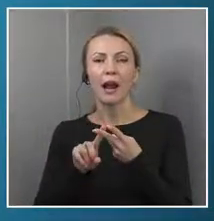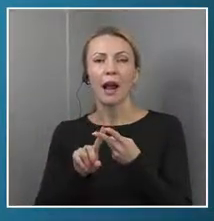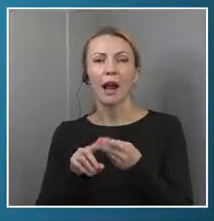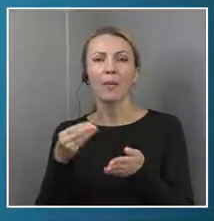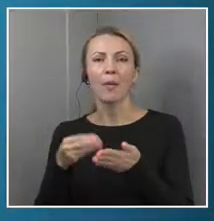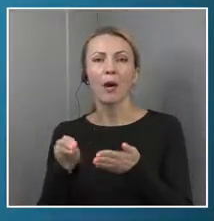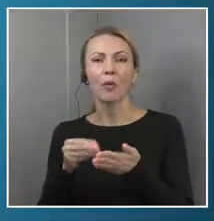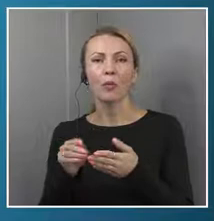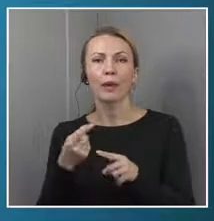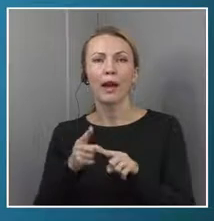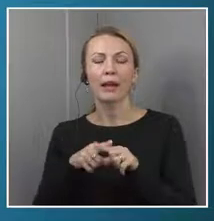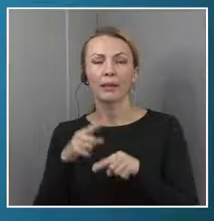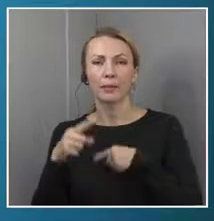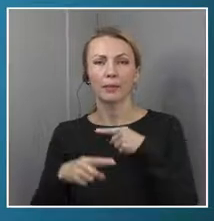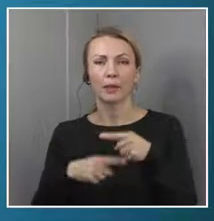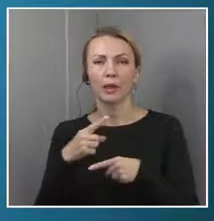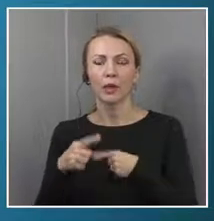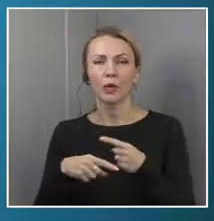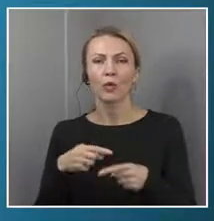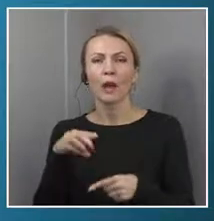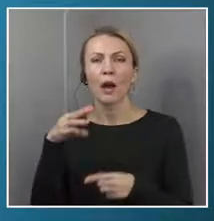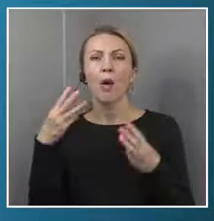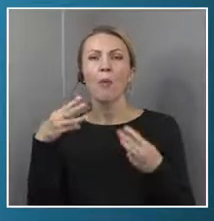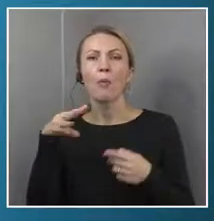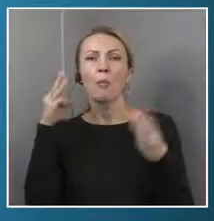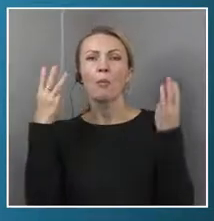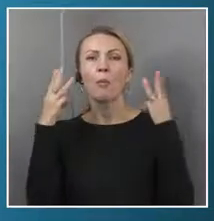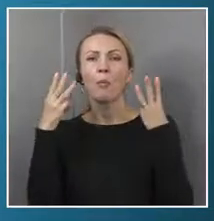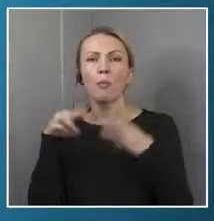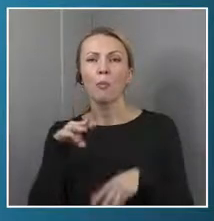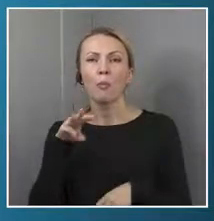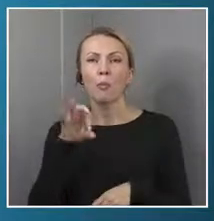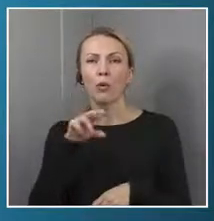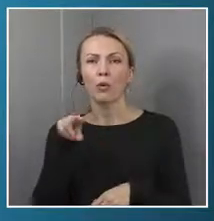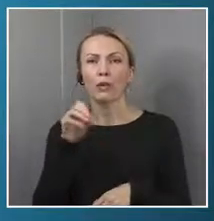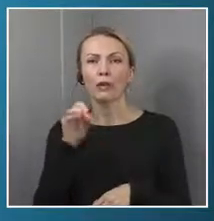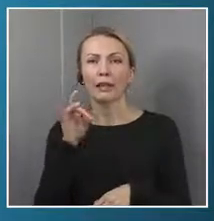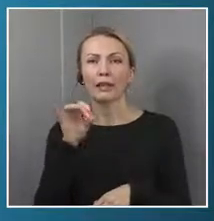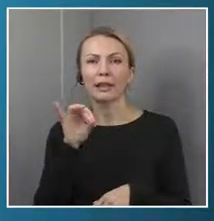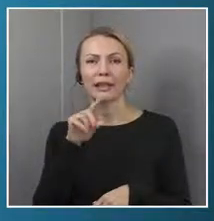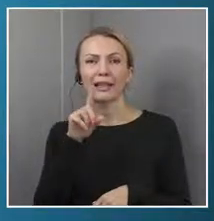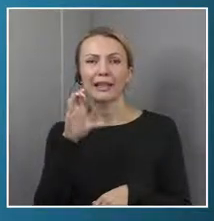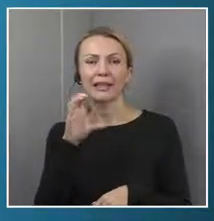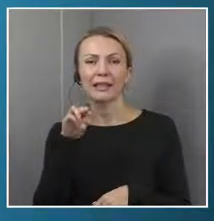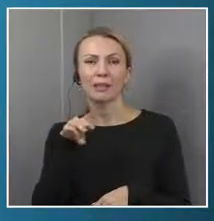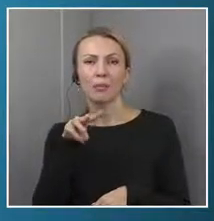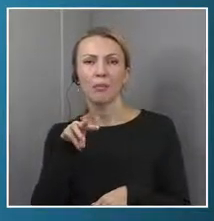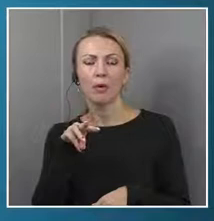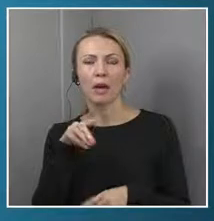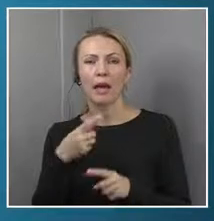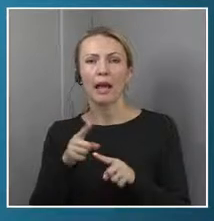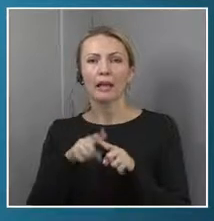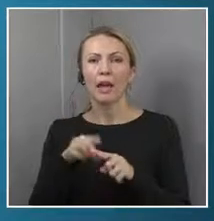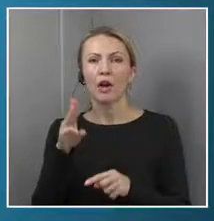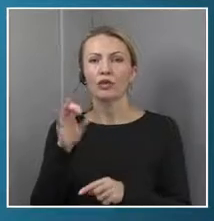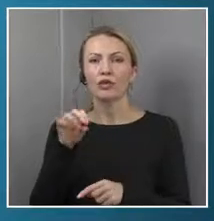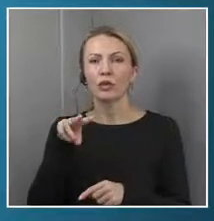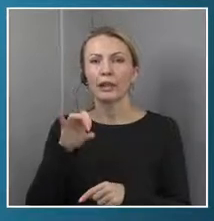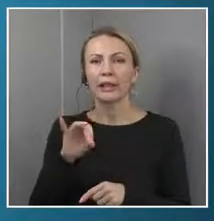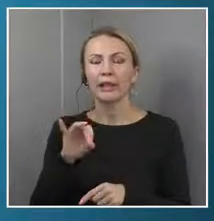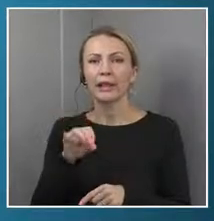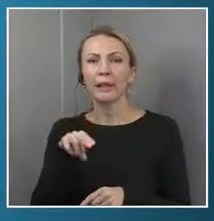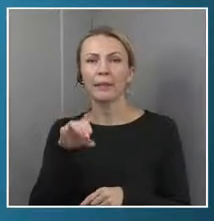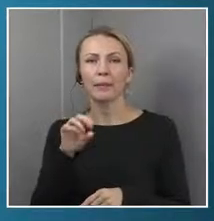before the talk started. Every second purchase is Picasso, Dali,